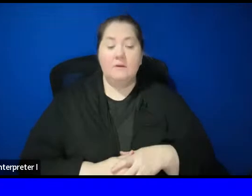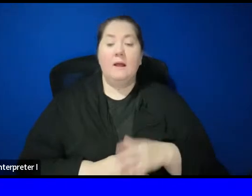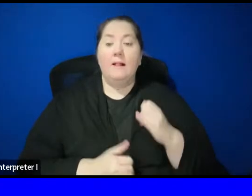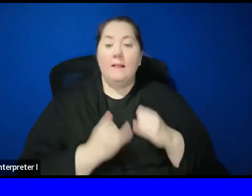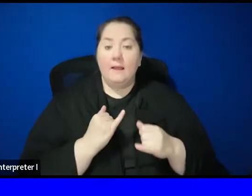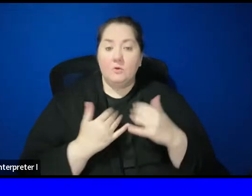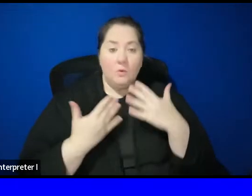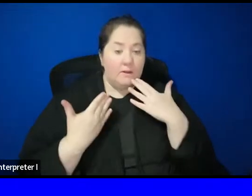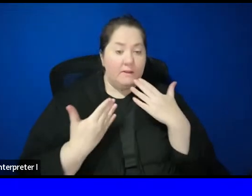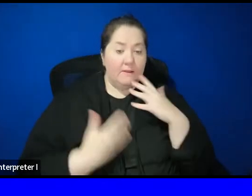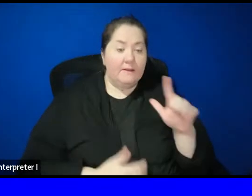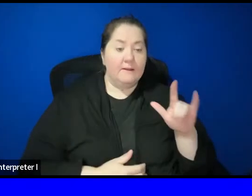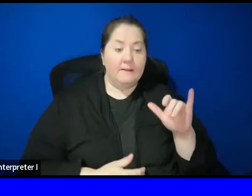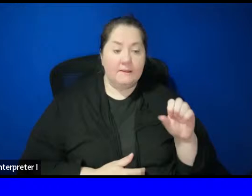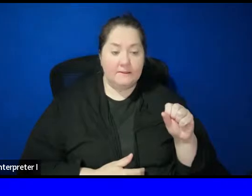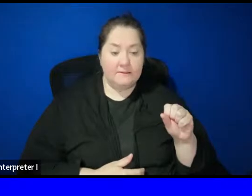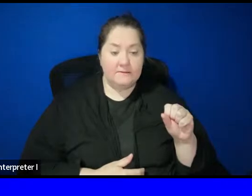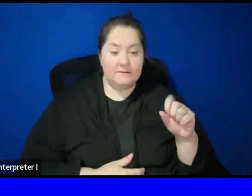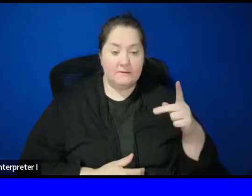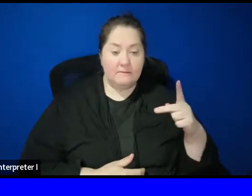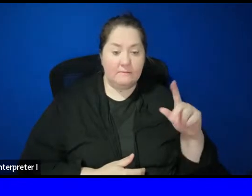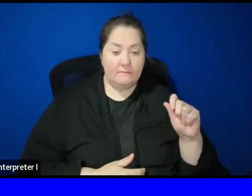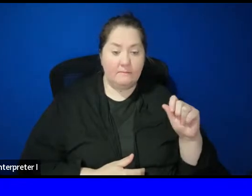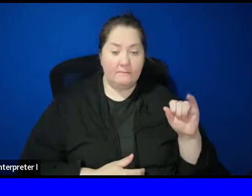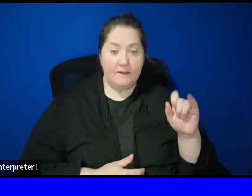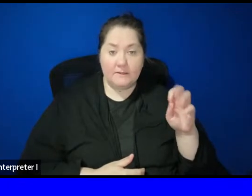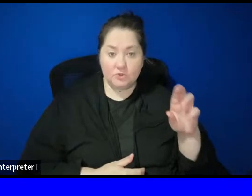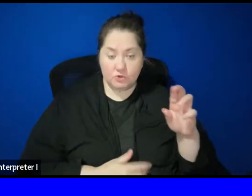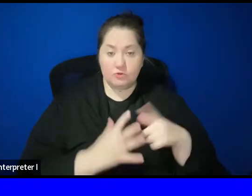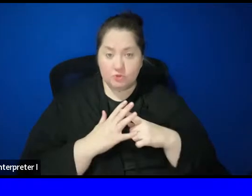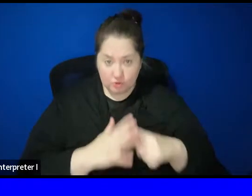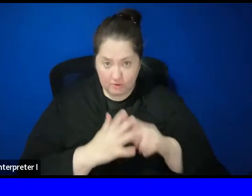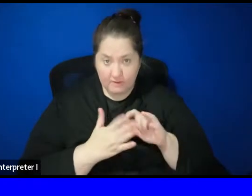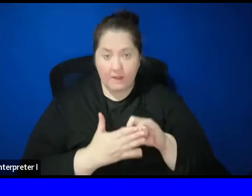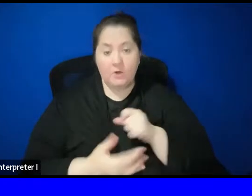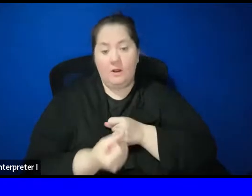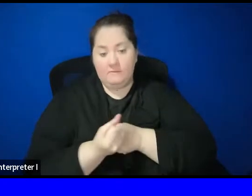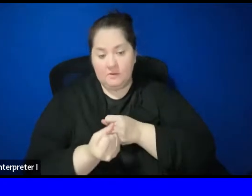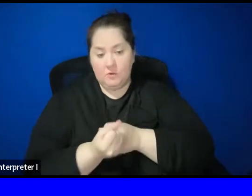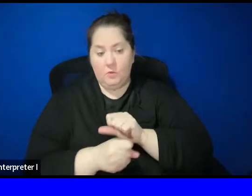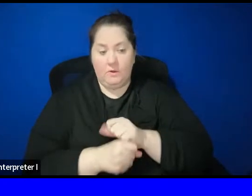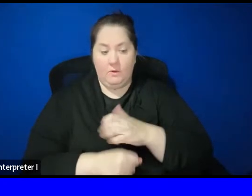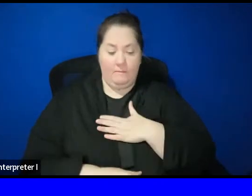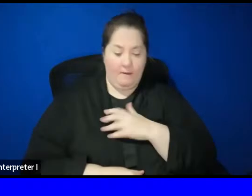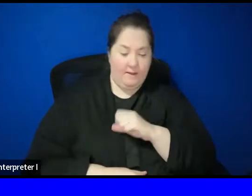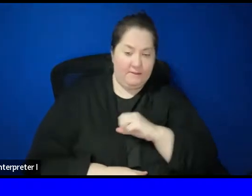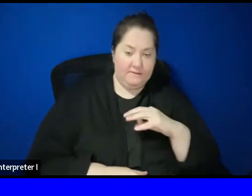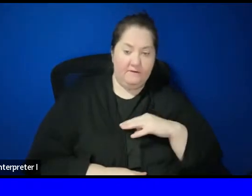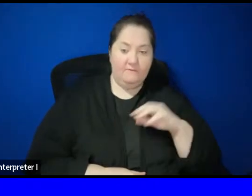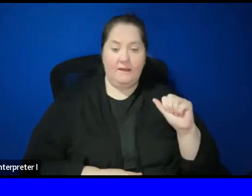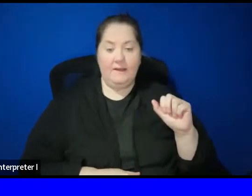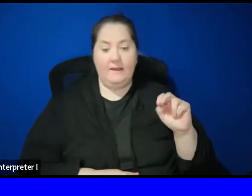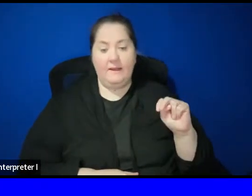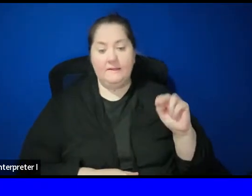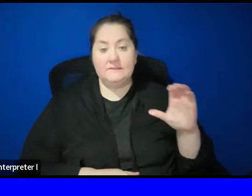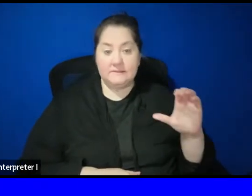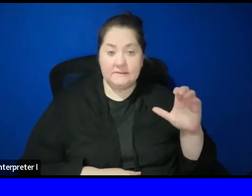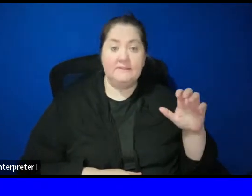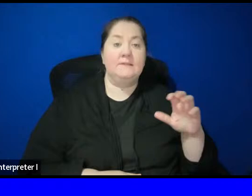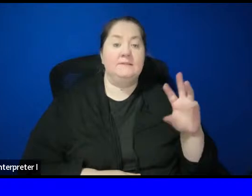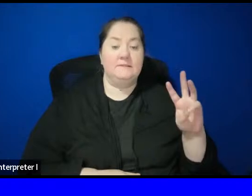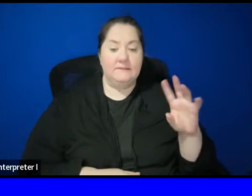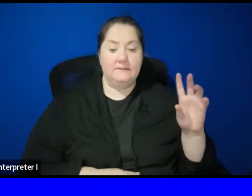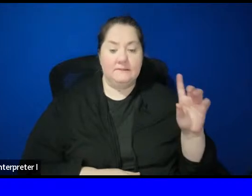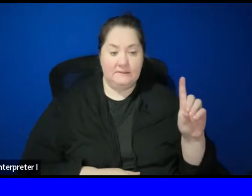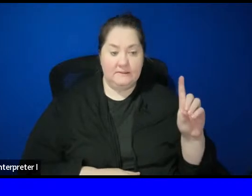also want to thank Liz Paisner, who originated this request for this legislation, and for her advocacy and working with my staff and ANC 6B to be able to get the bill to